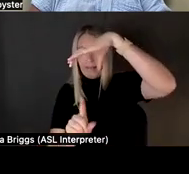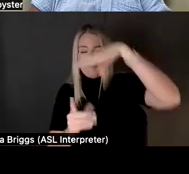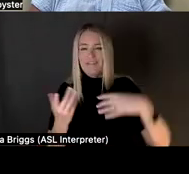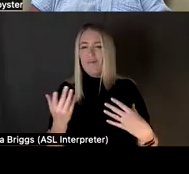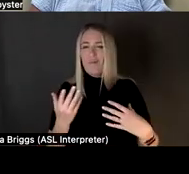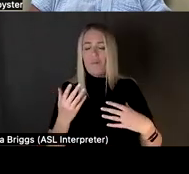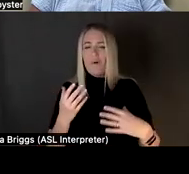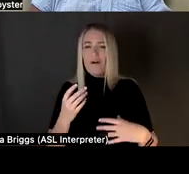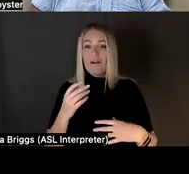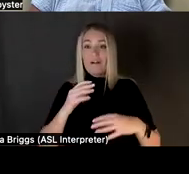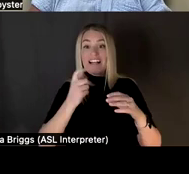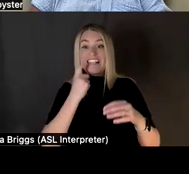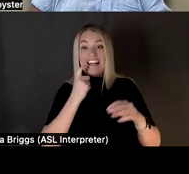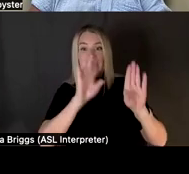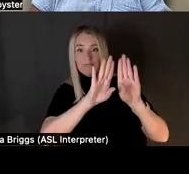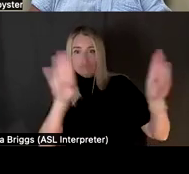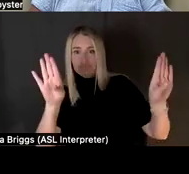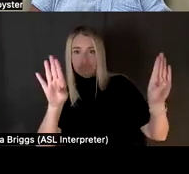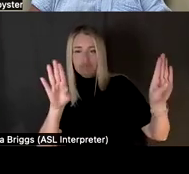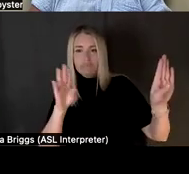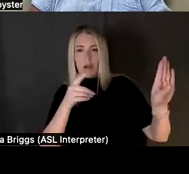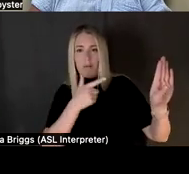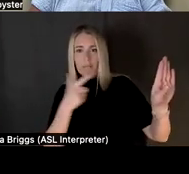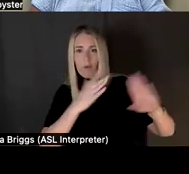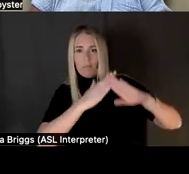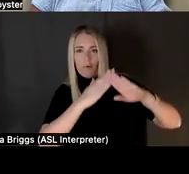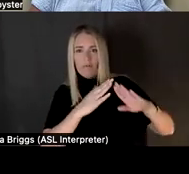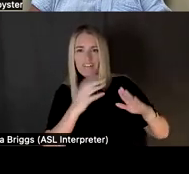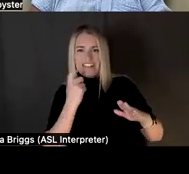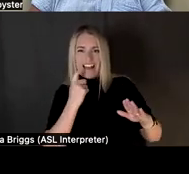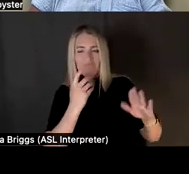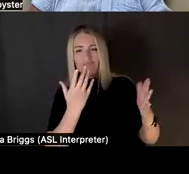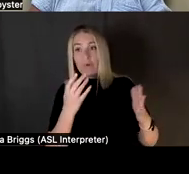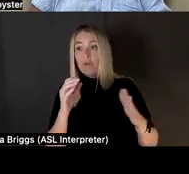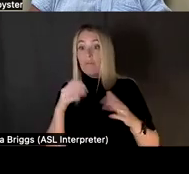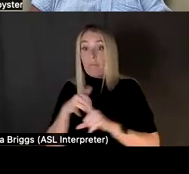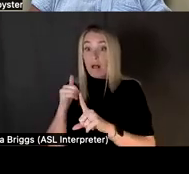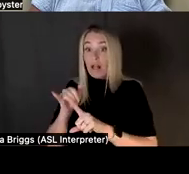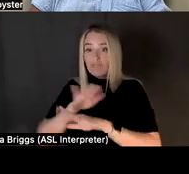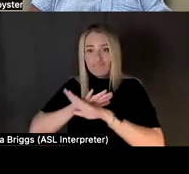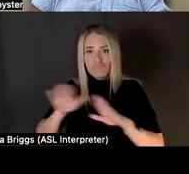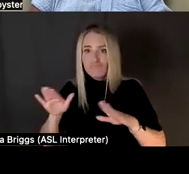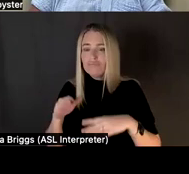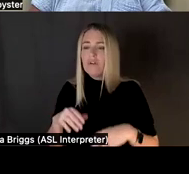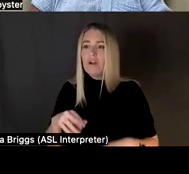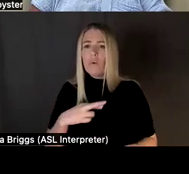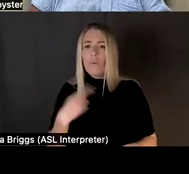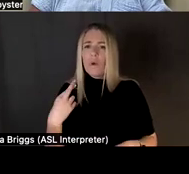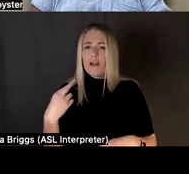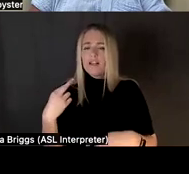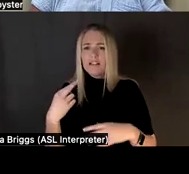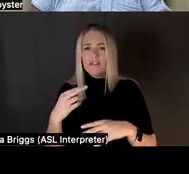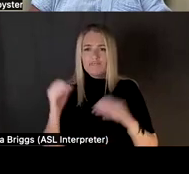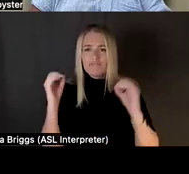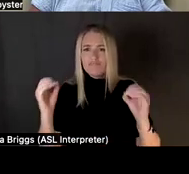bulletproof glass and absolutely no bullying and reducing 100% of risk in those really narrow